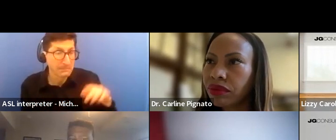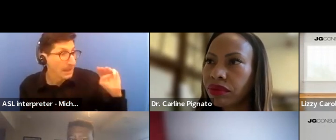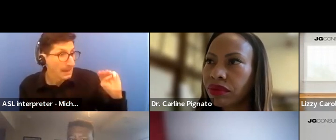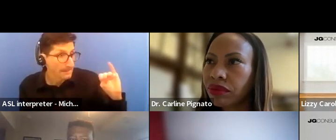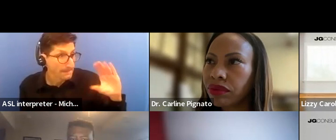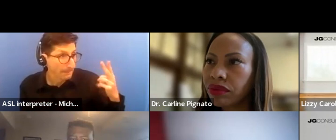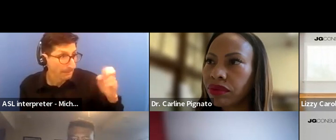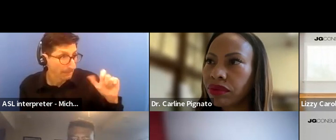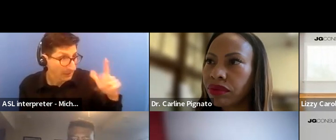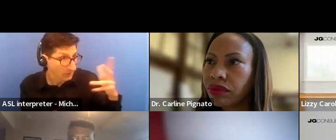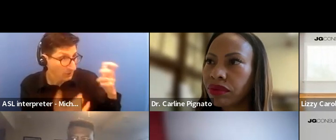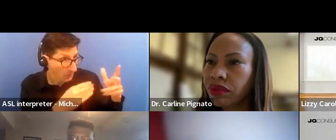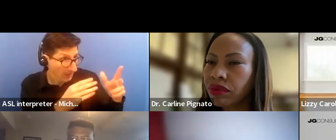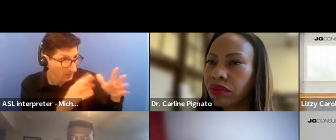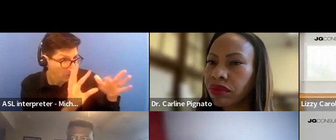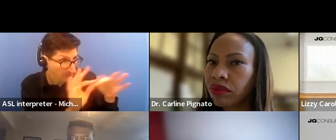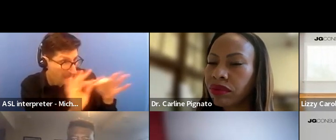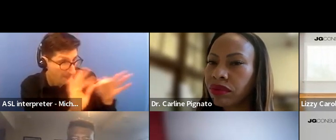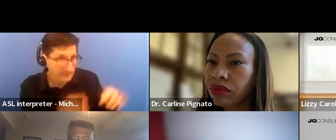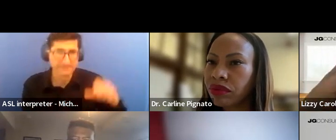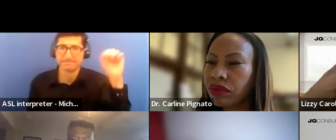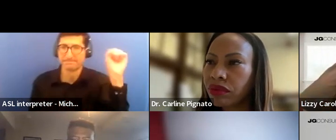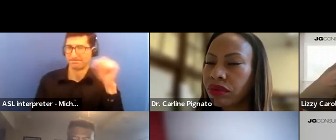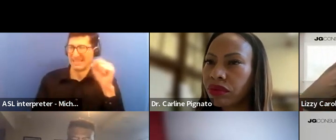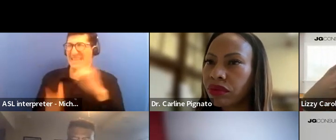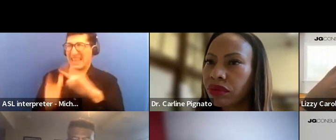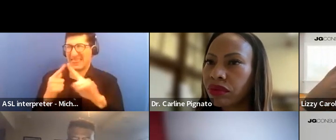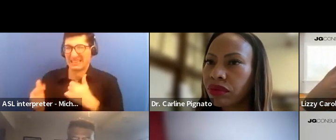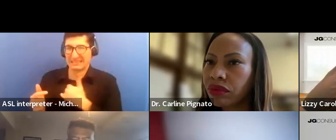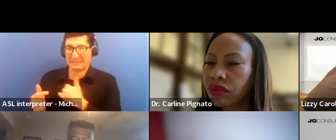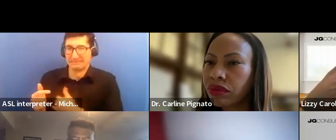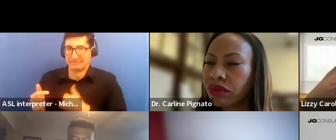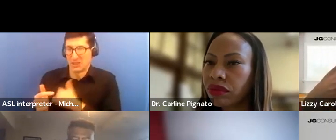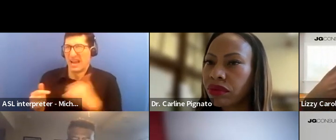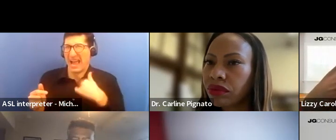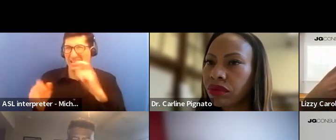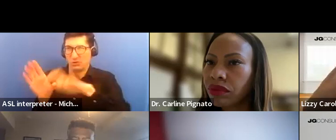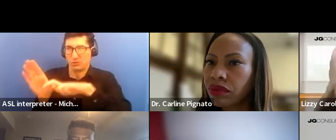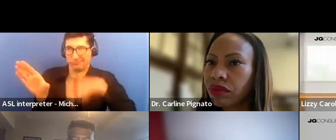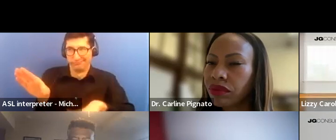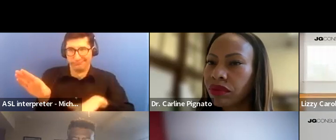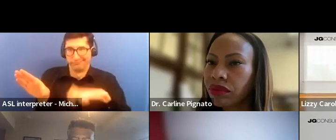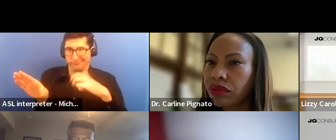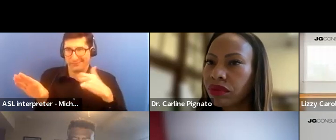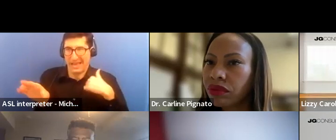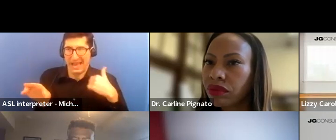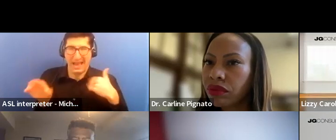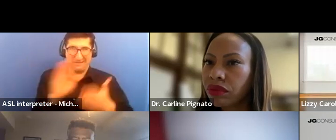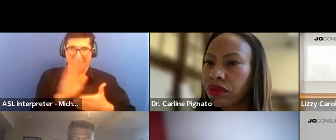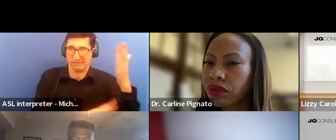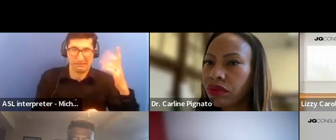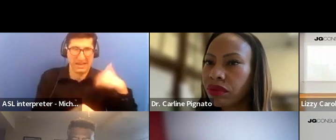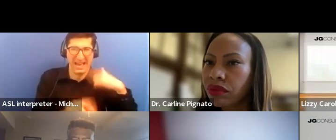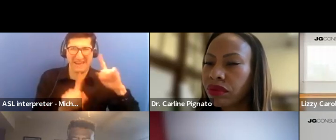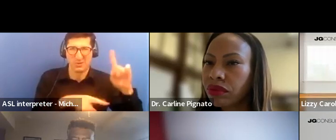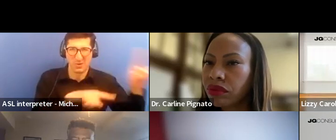that you need clarified? Yes, thank you, Dr. Edge. And then I have to apologize to my fellow members. I have to excuse myself right after this to get to a sunset